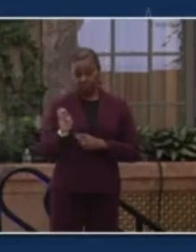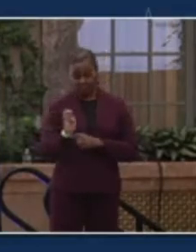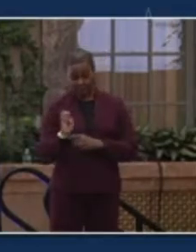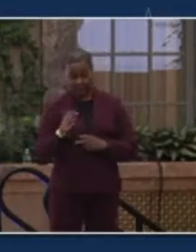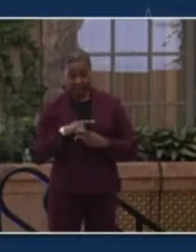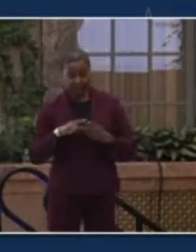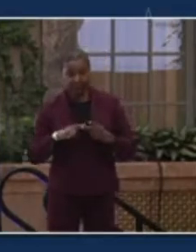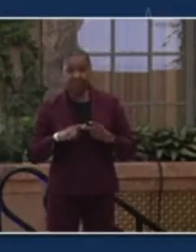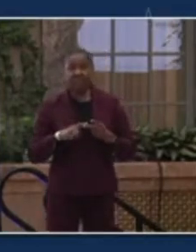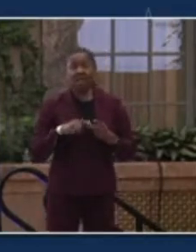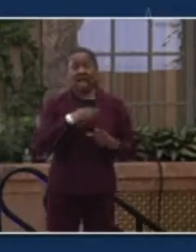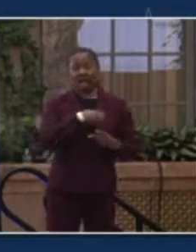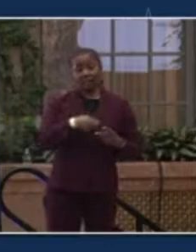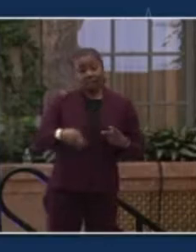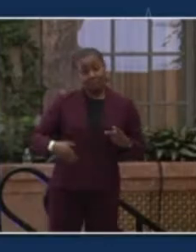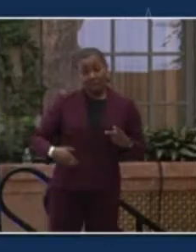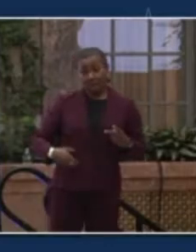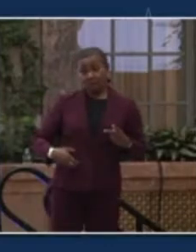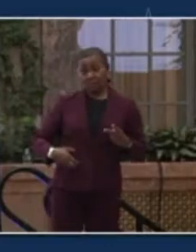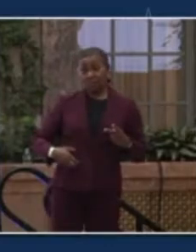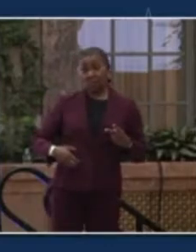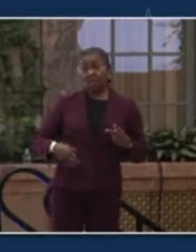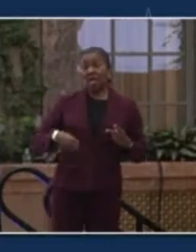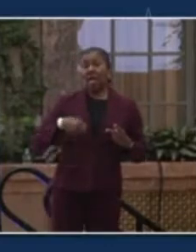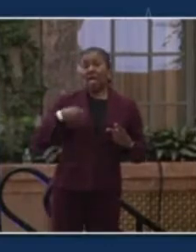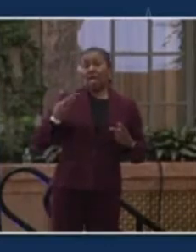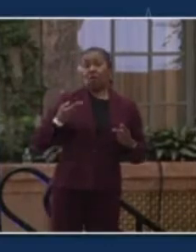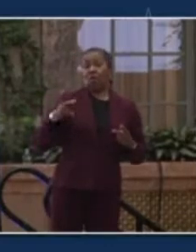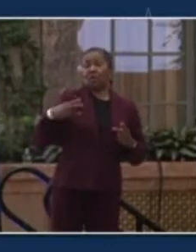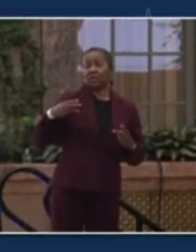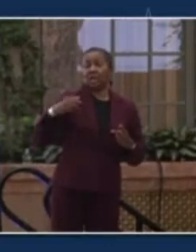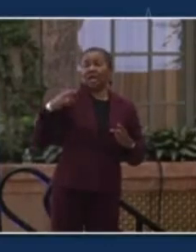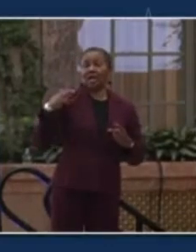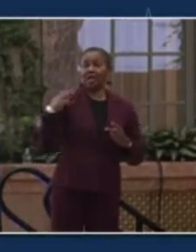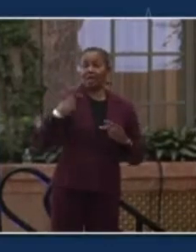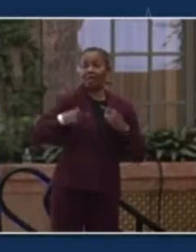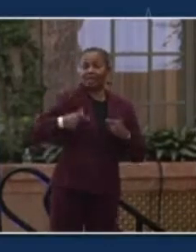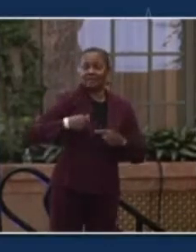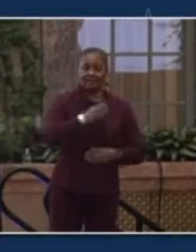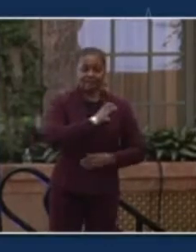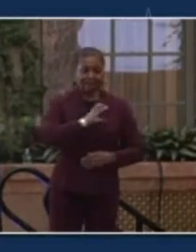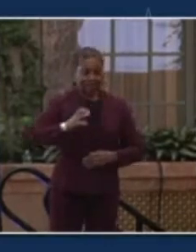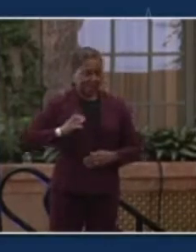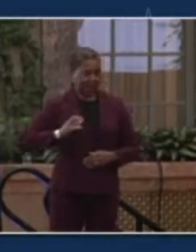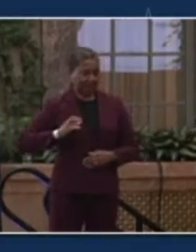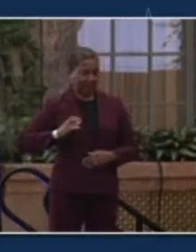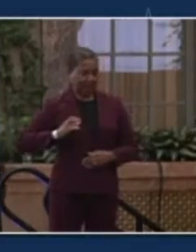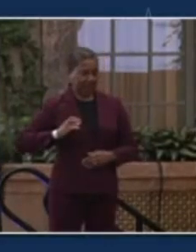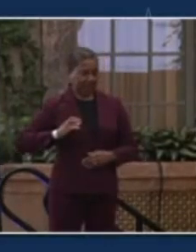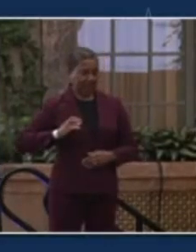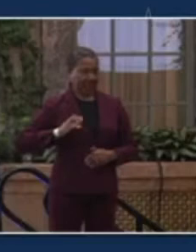Eshelman, and the Mayor Harold Washington Legacy Committee.